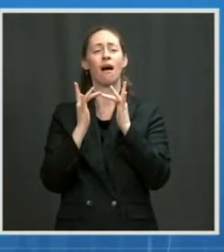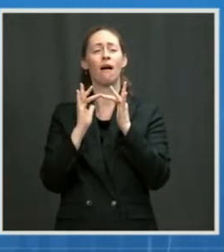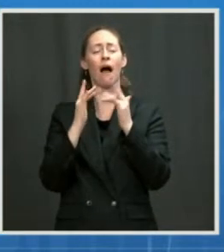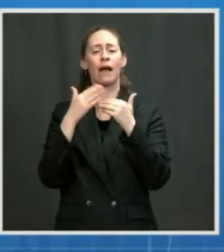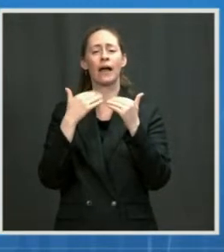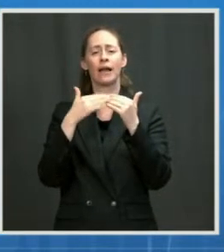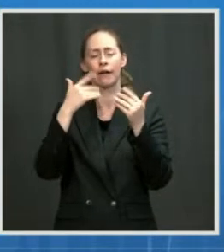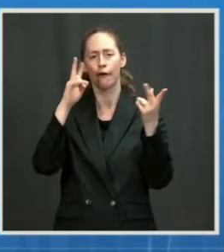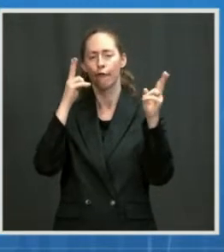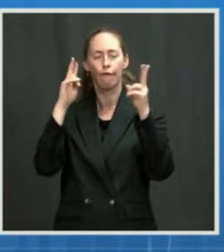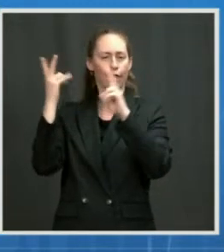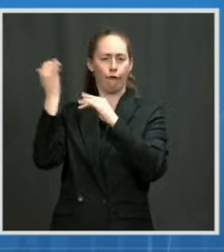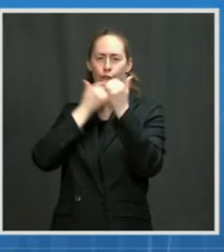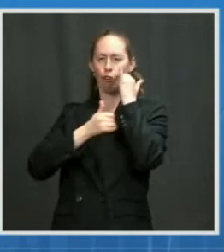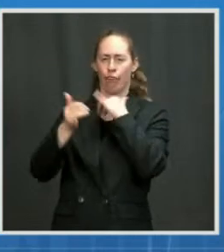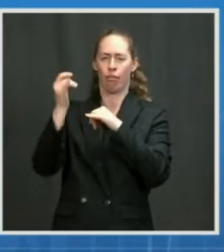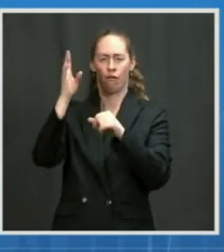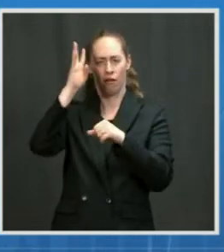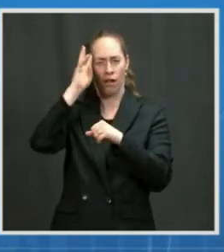Next question.